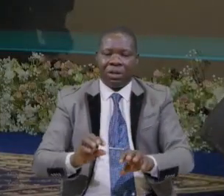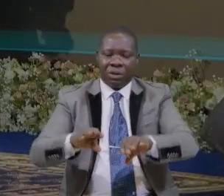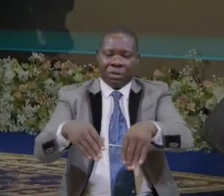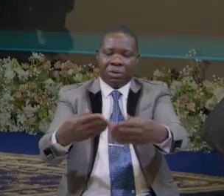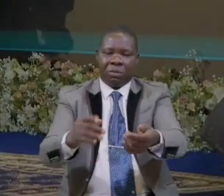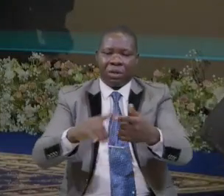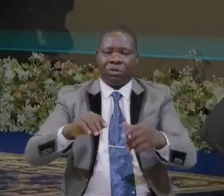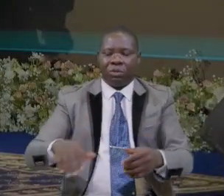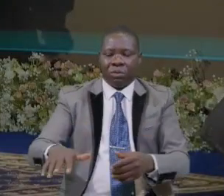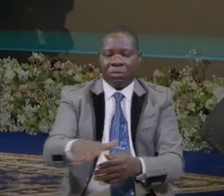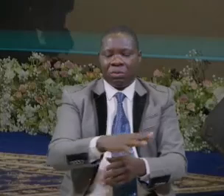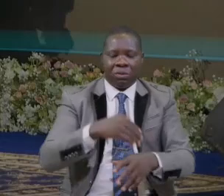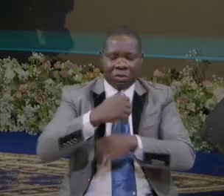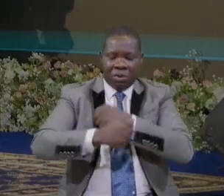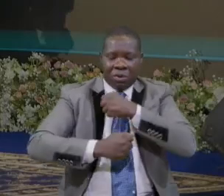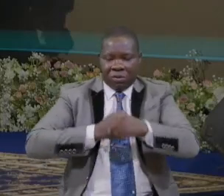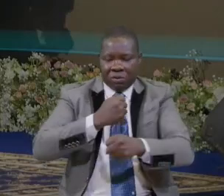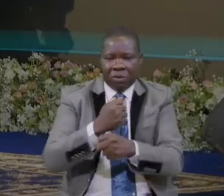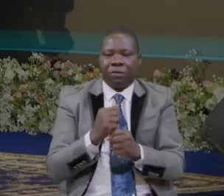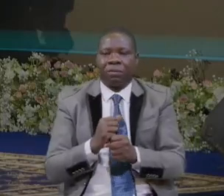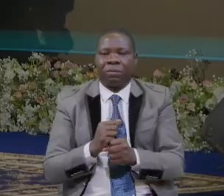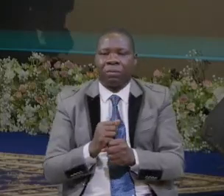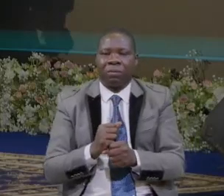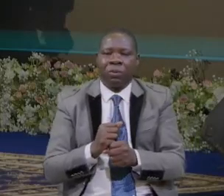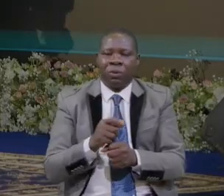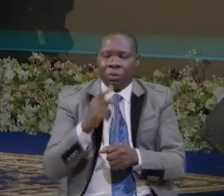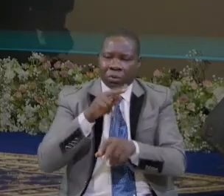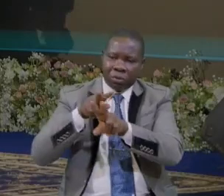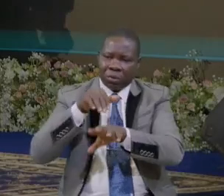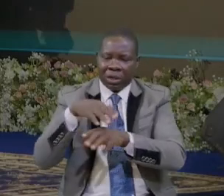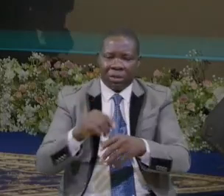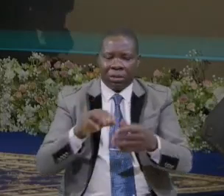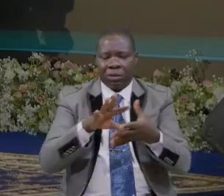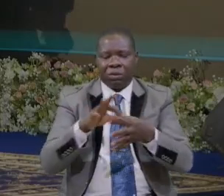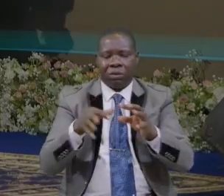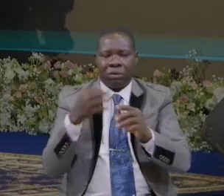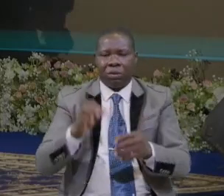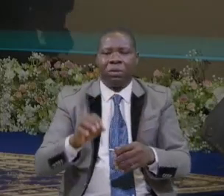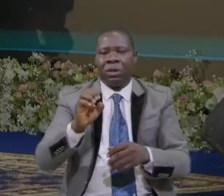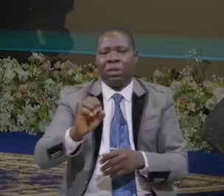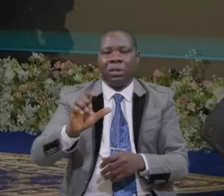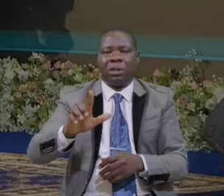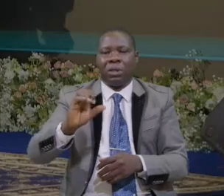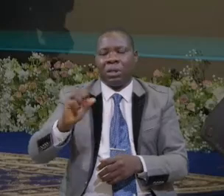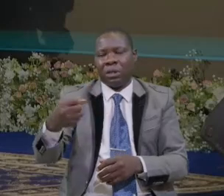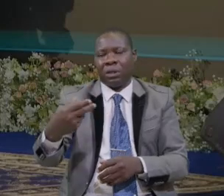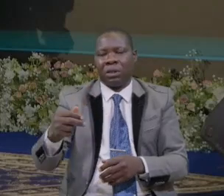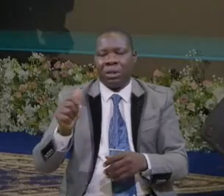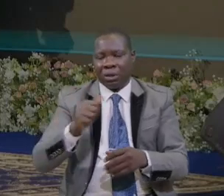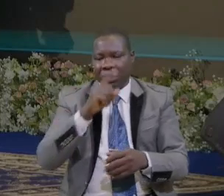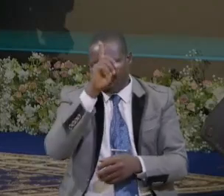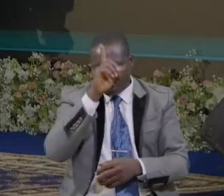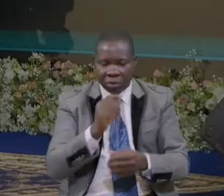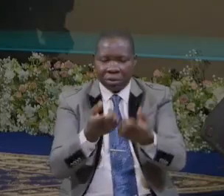suffering widows. If you look at the story of Elisha, a widow came and said, the creditors